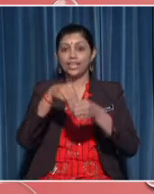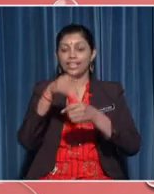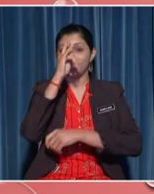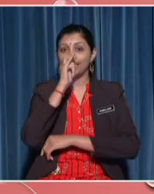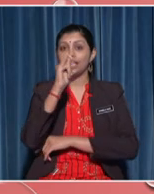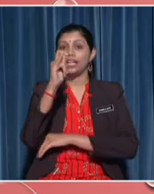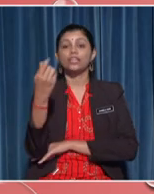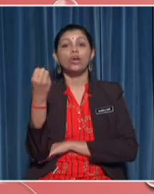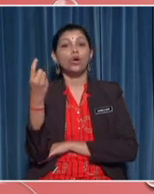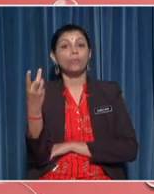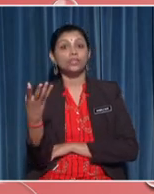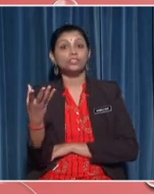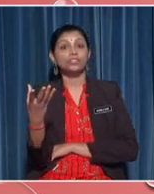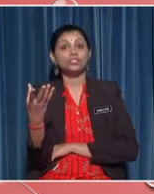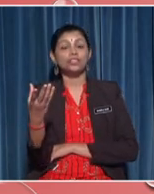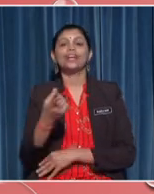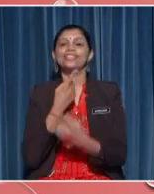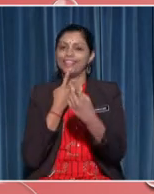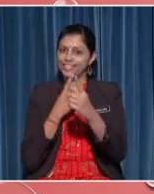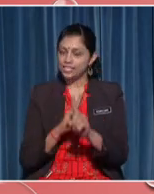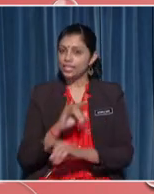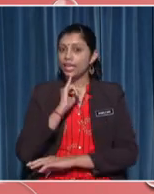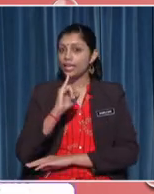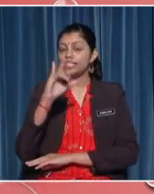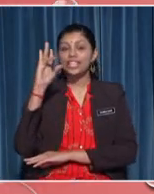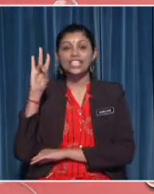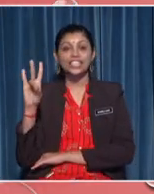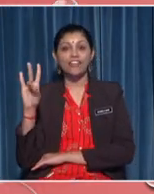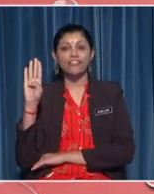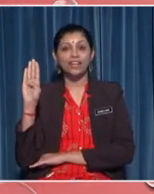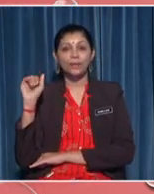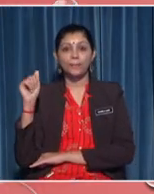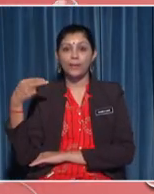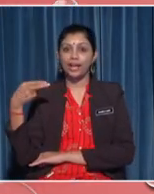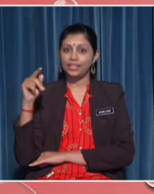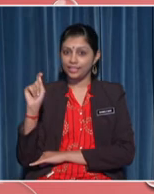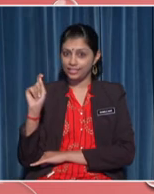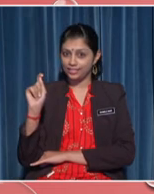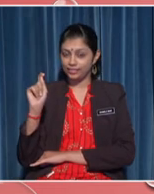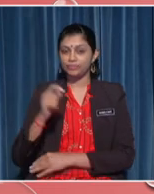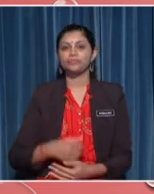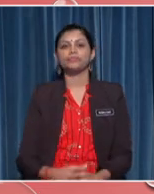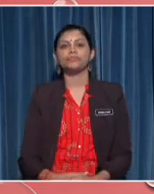Very good! The answer is 7 baht.